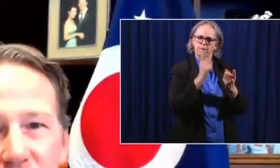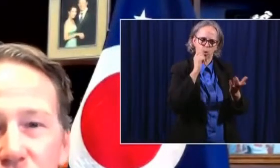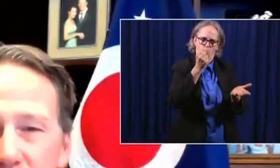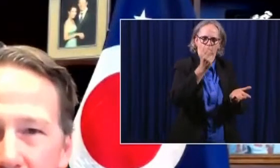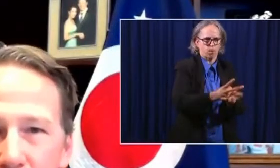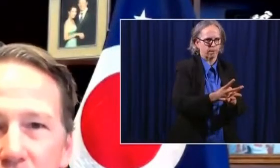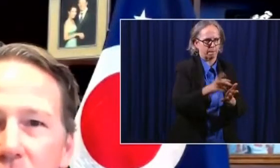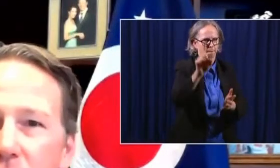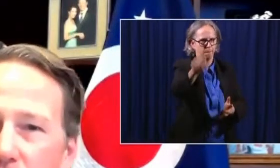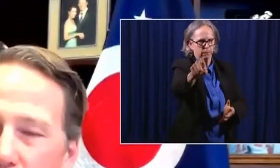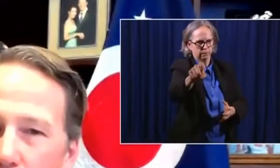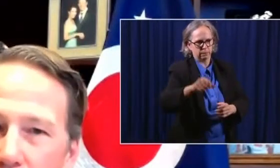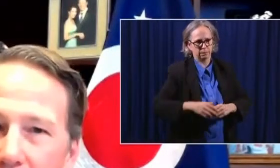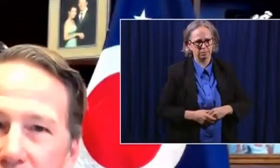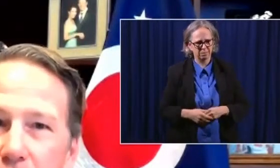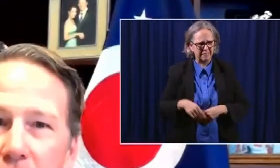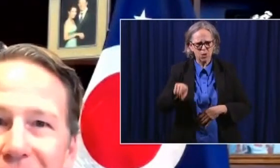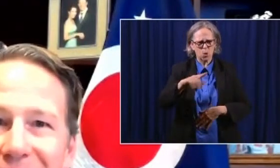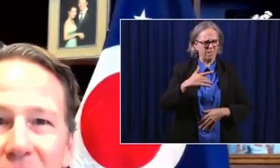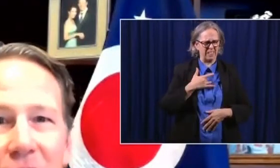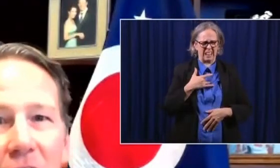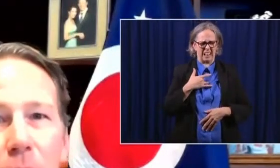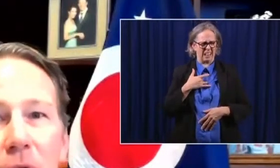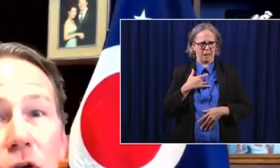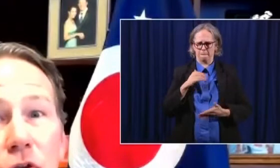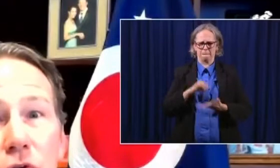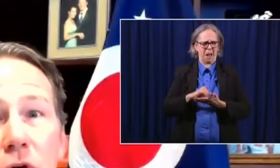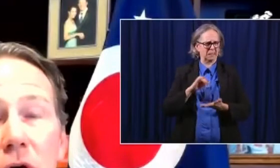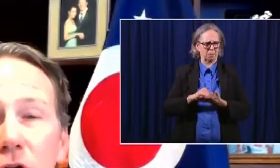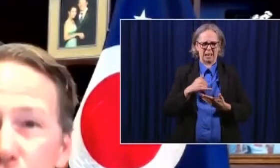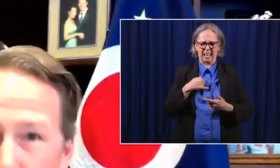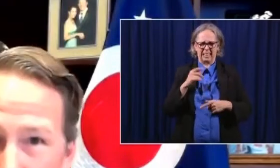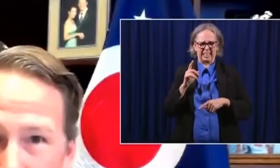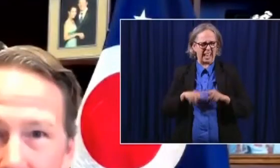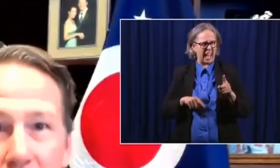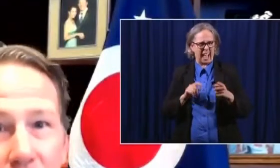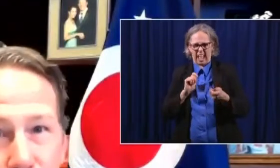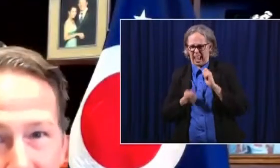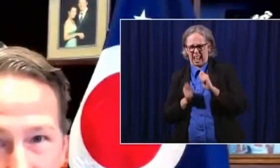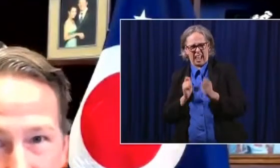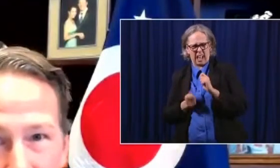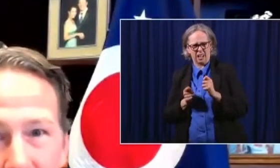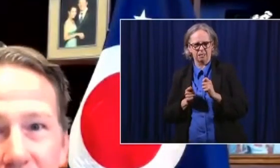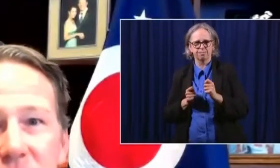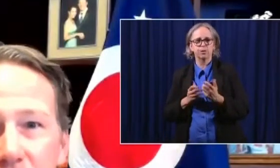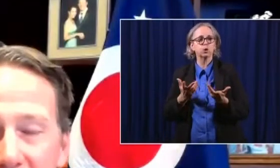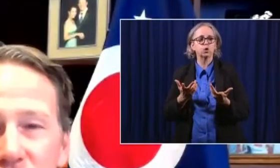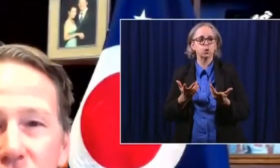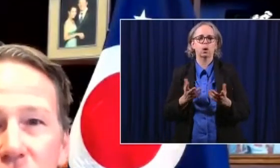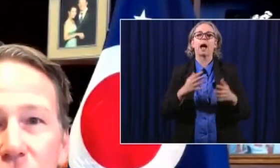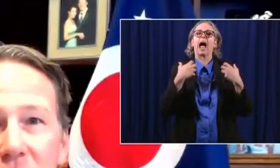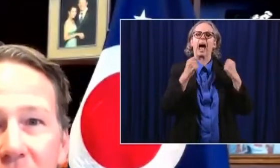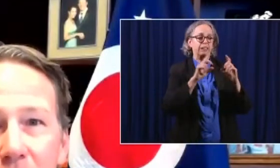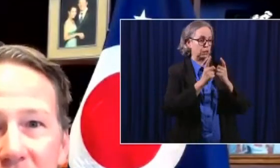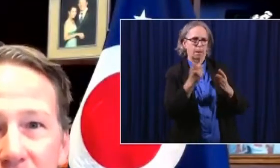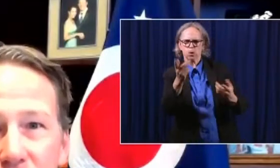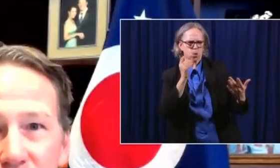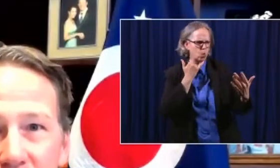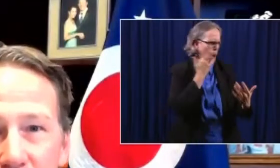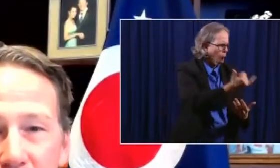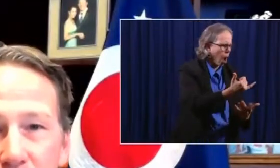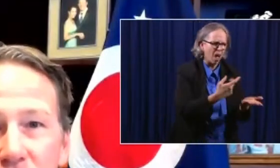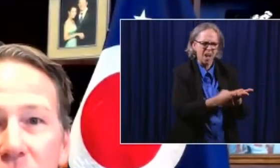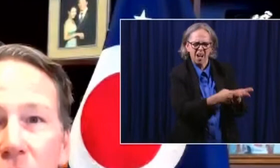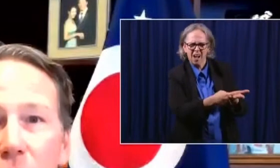you have questions, remember your local health department is there to help you do that. You can get a variance to make sure you can accommodate